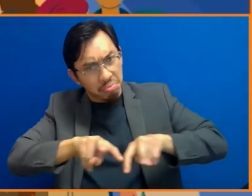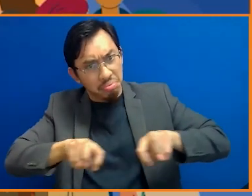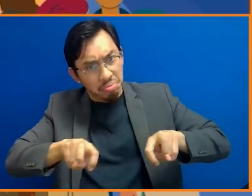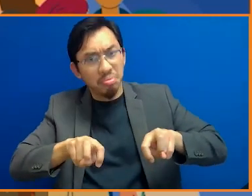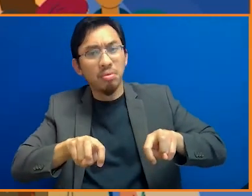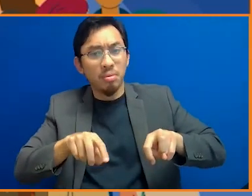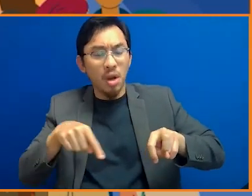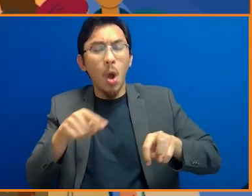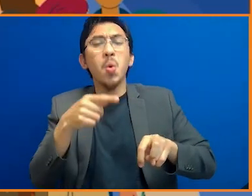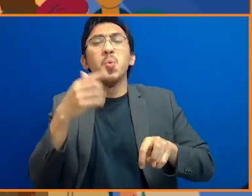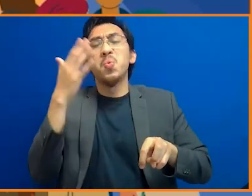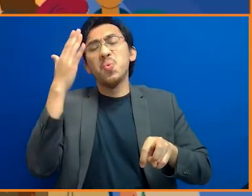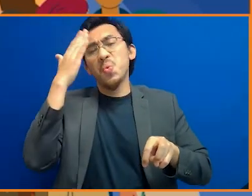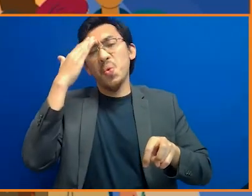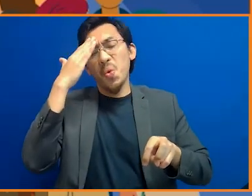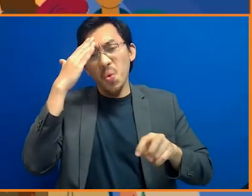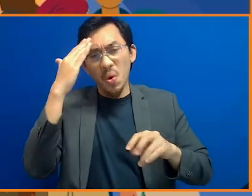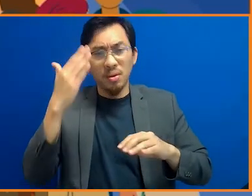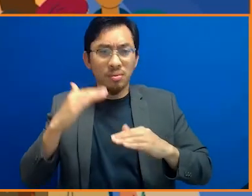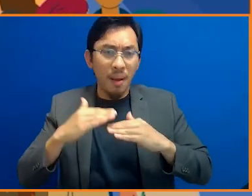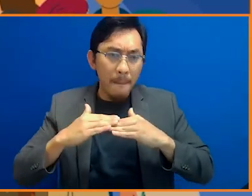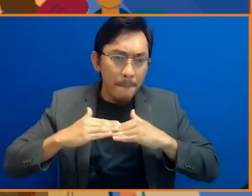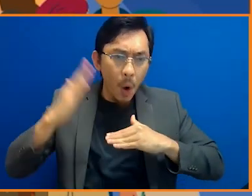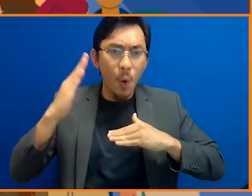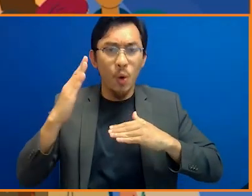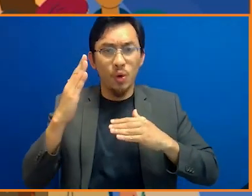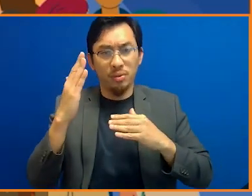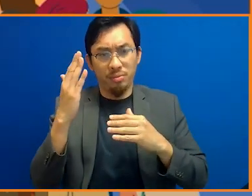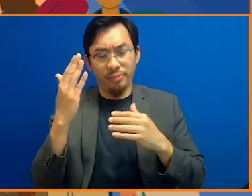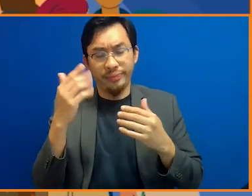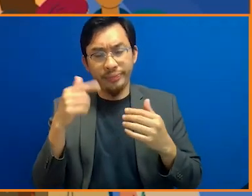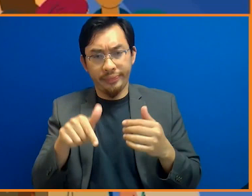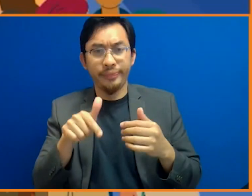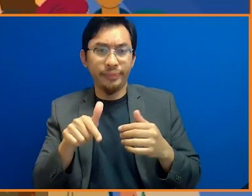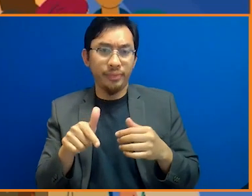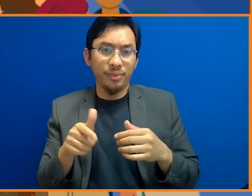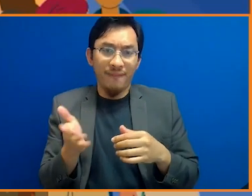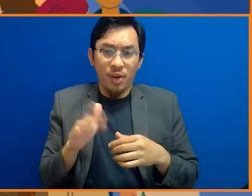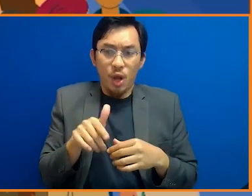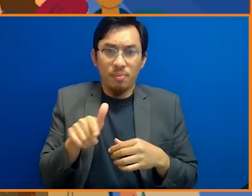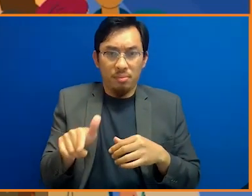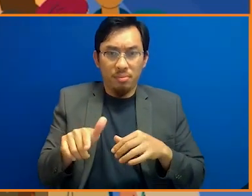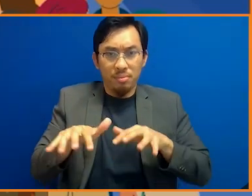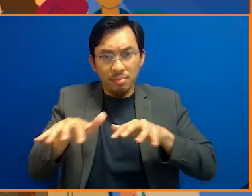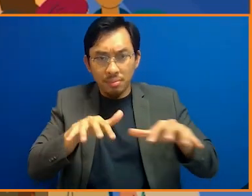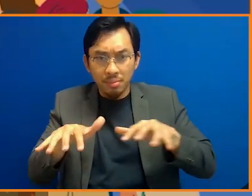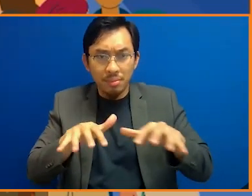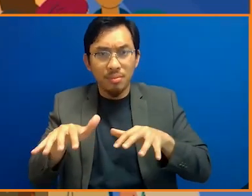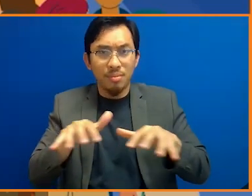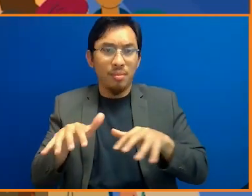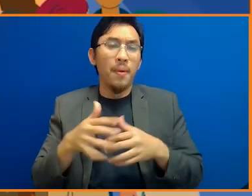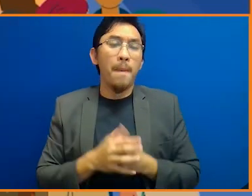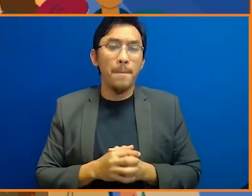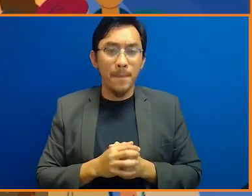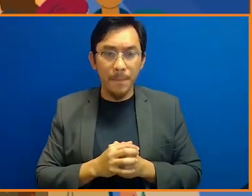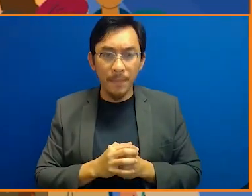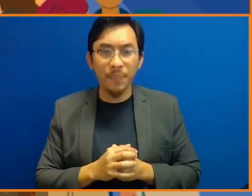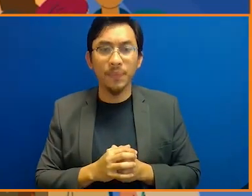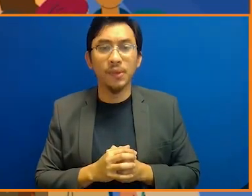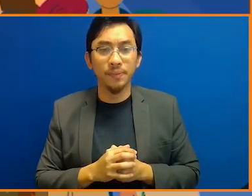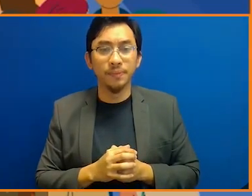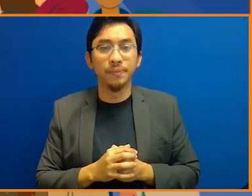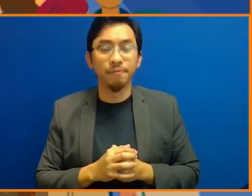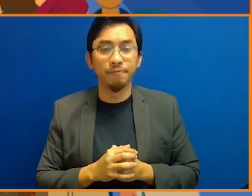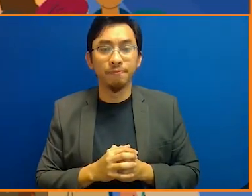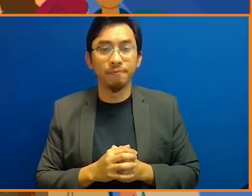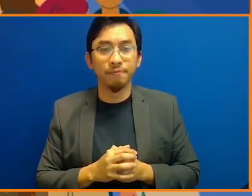similar study, of which we understand more. And also we also, from the simulation, we